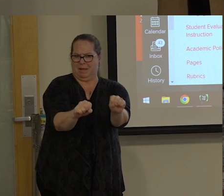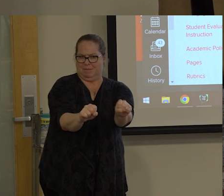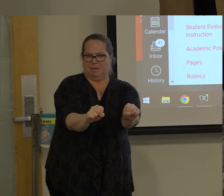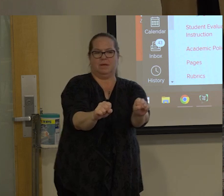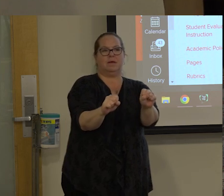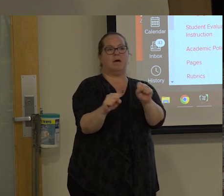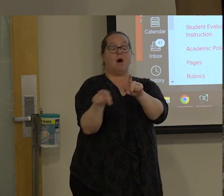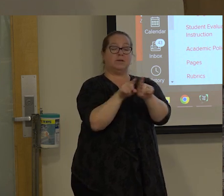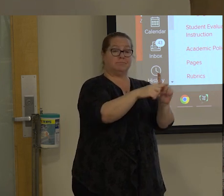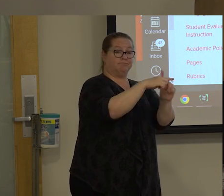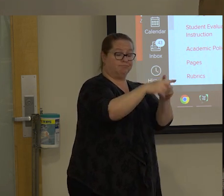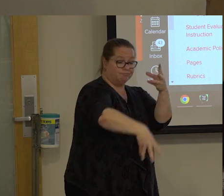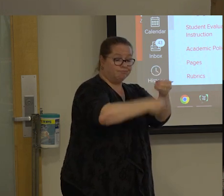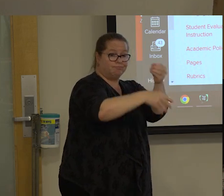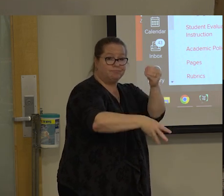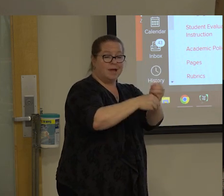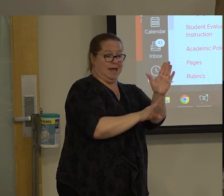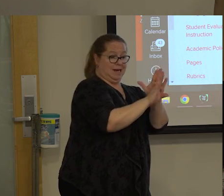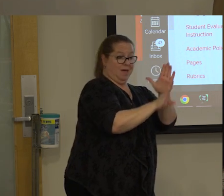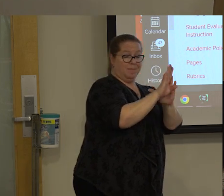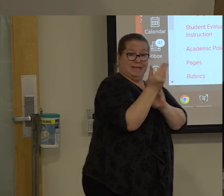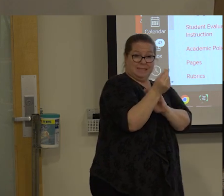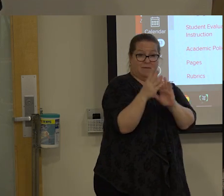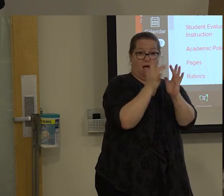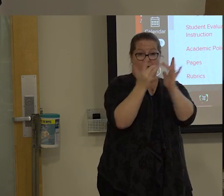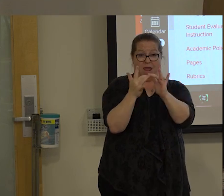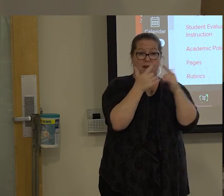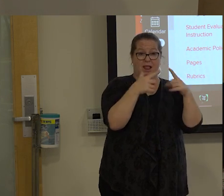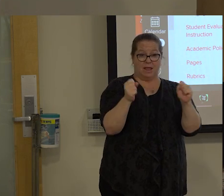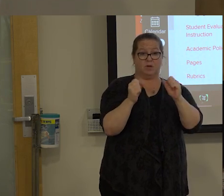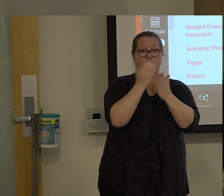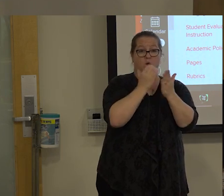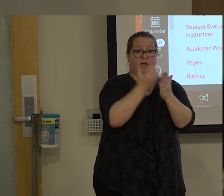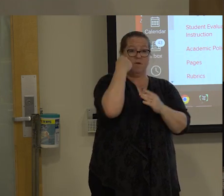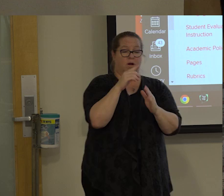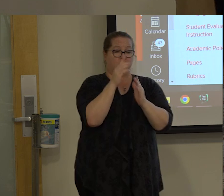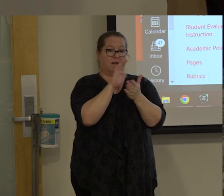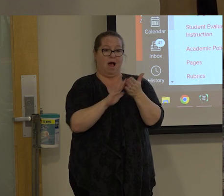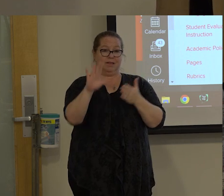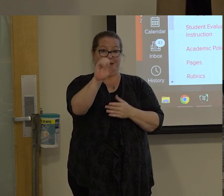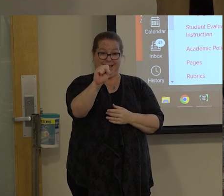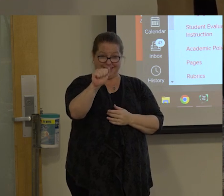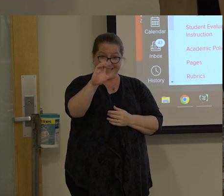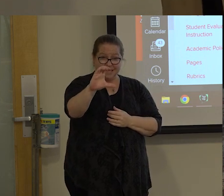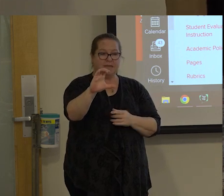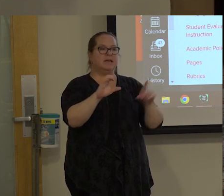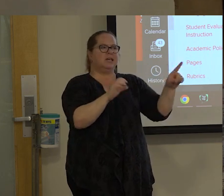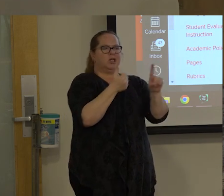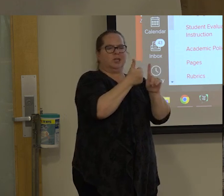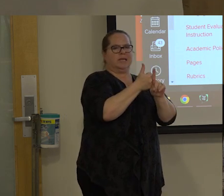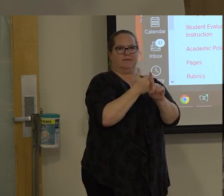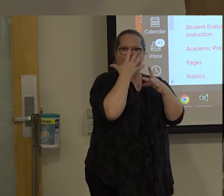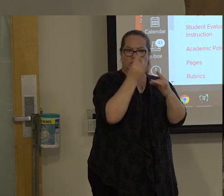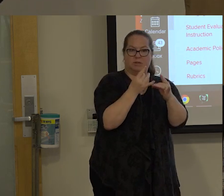In addition to her work developing several online language courses in the College of Arts and Sciences, she is particularly interested in